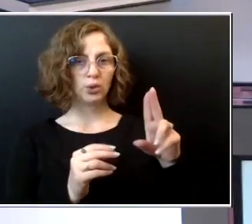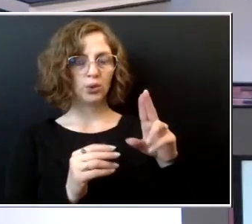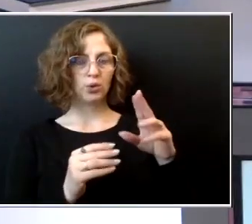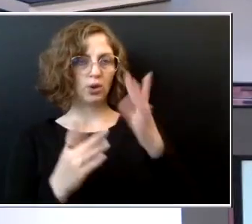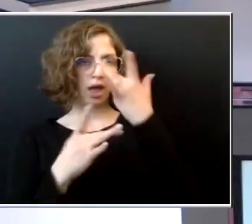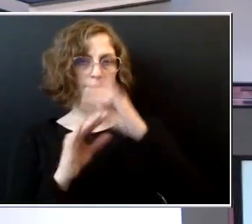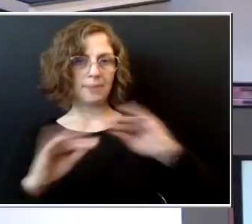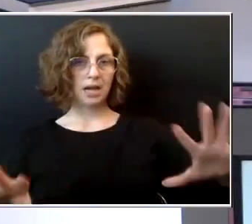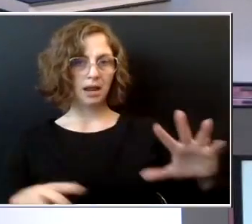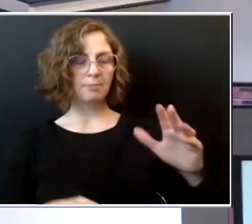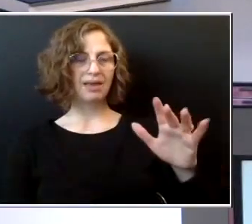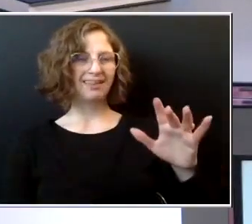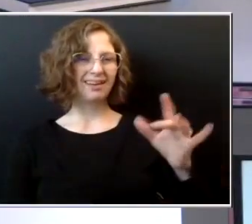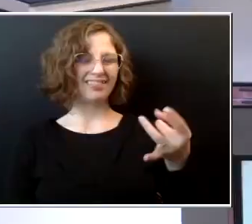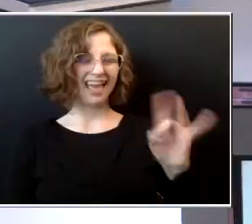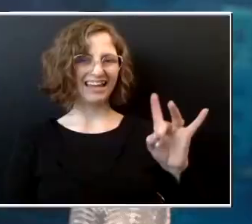public,